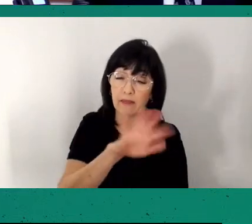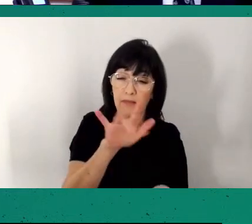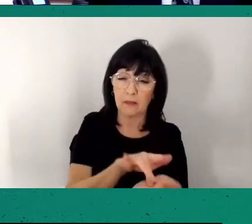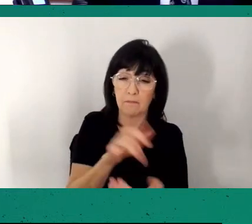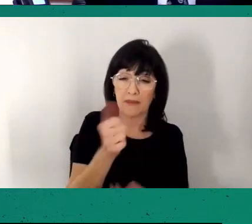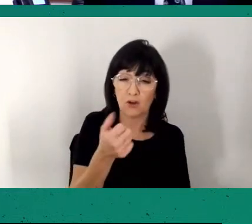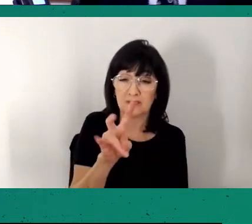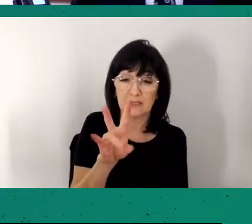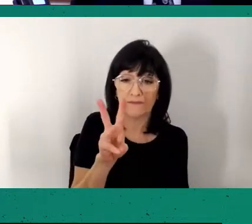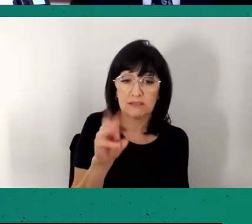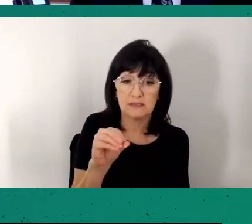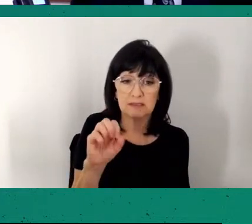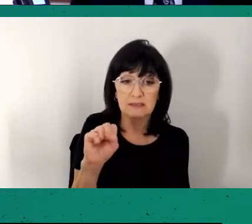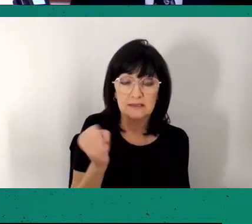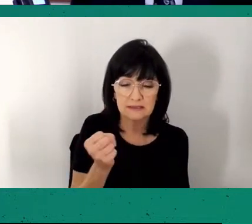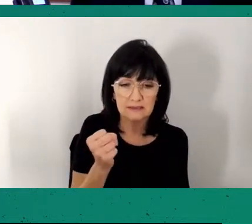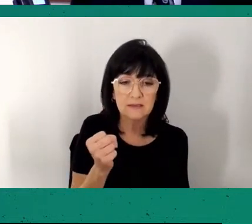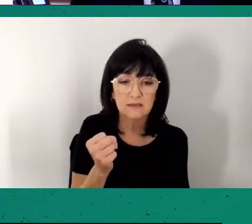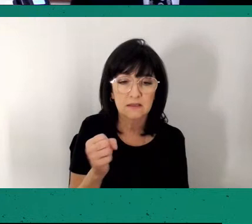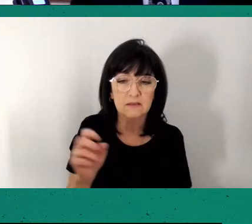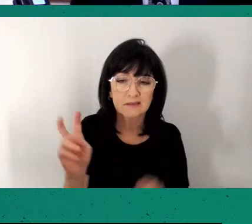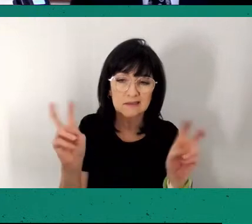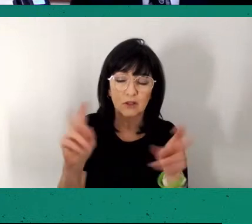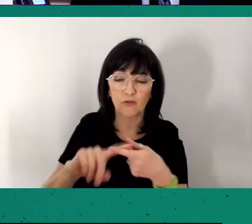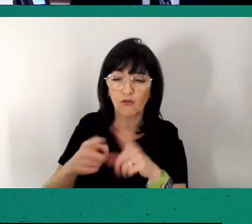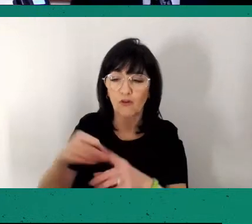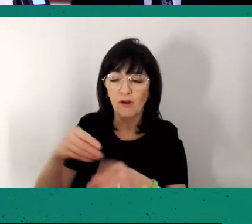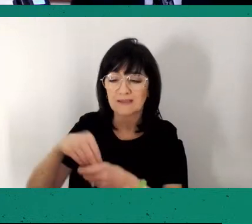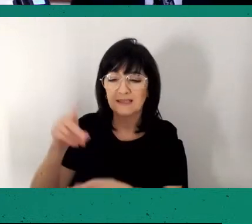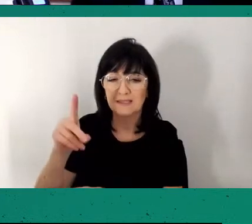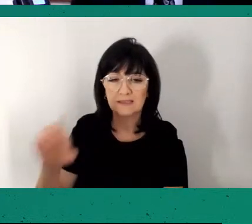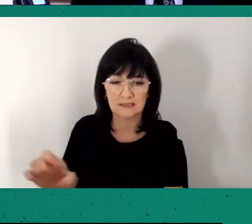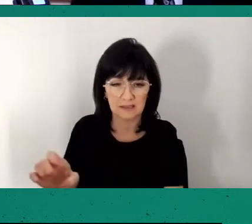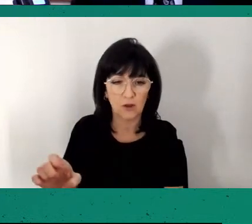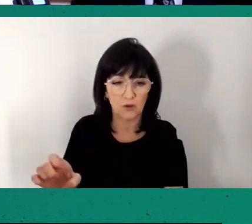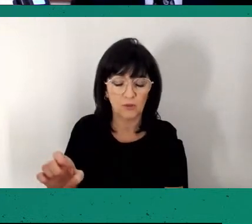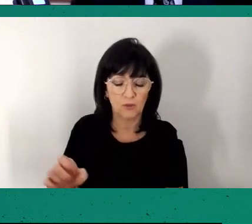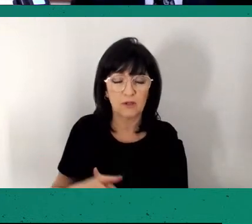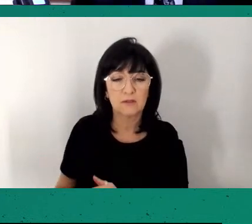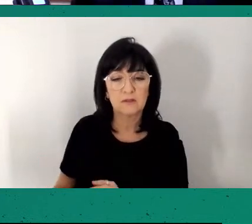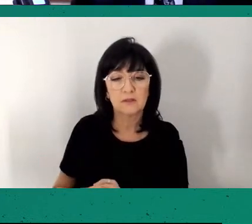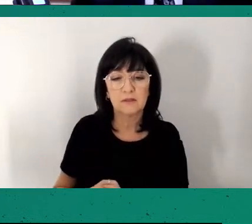mid-1760s, Friends in Delaware were, quote, "under their verge," unquote, to